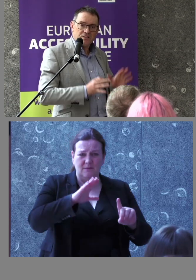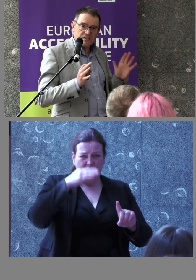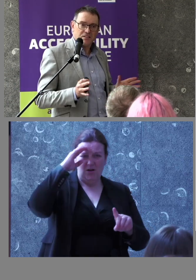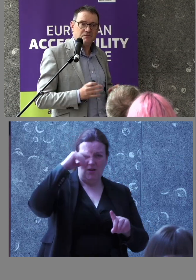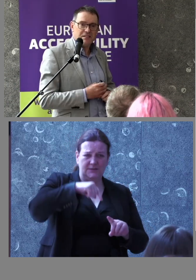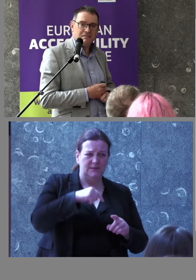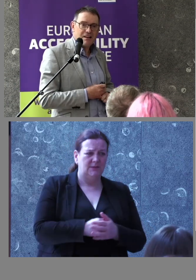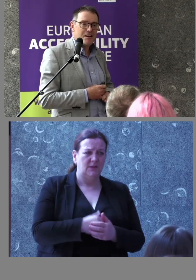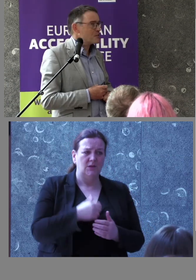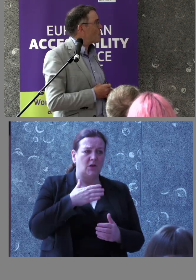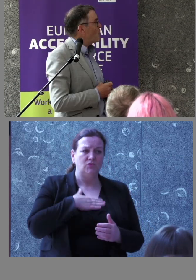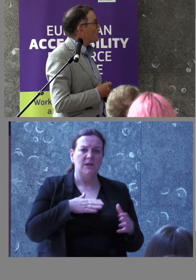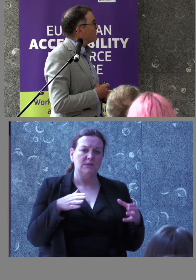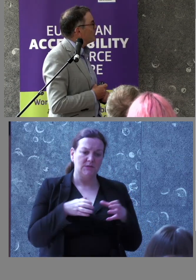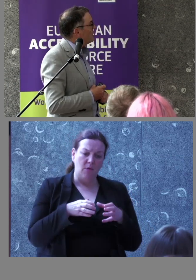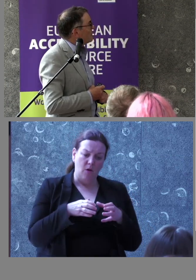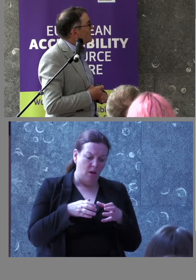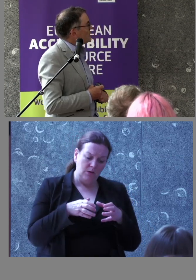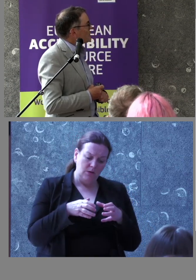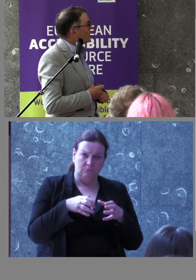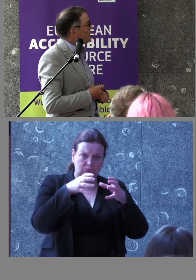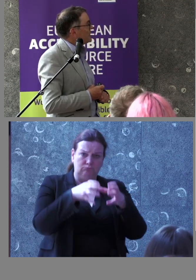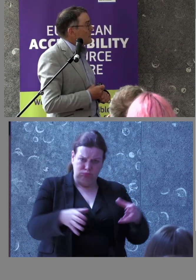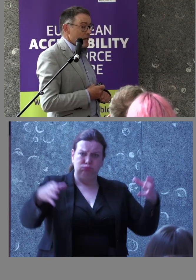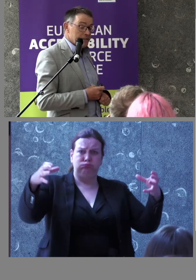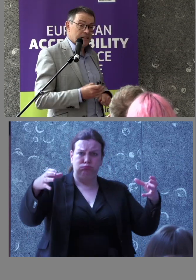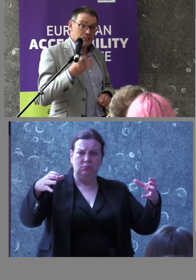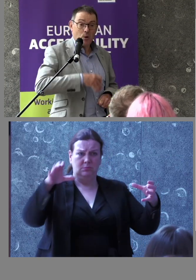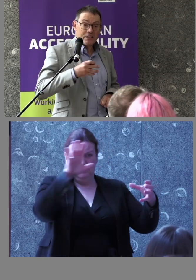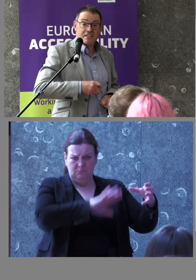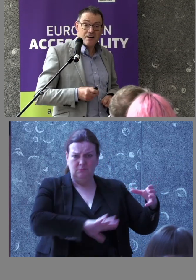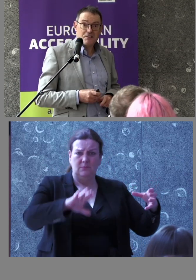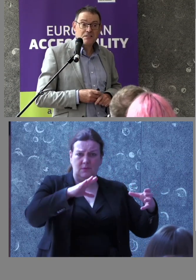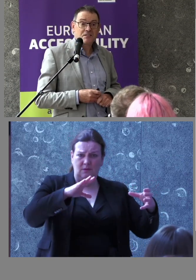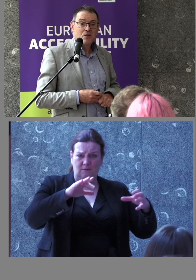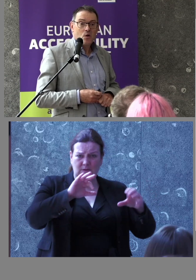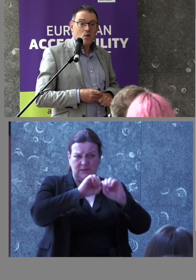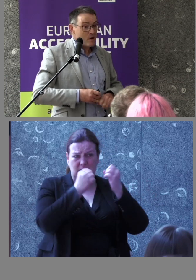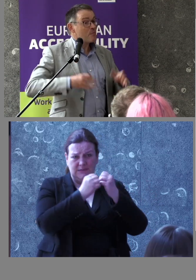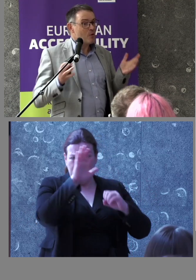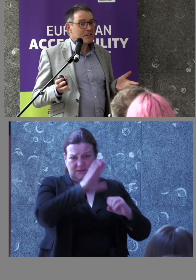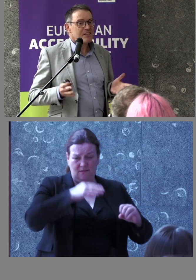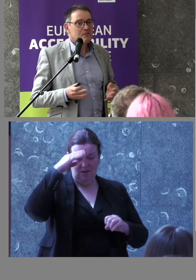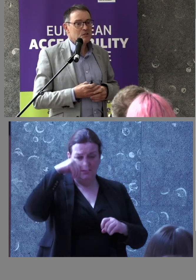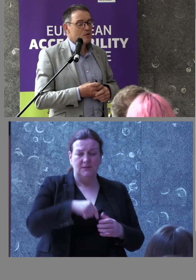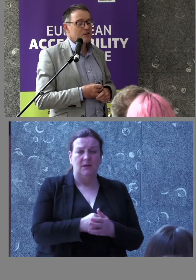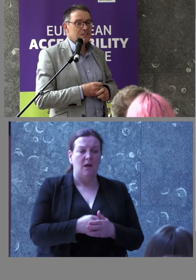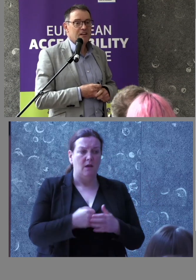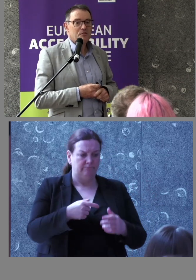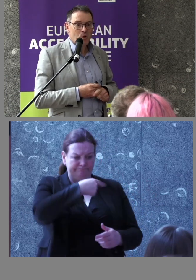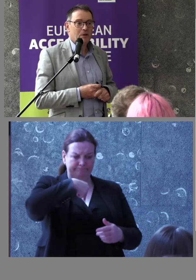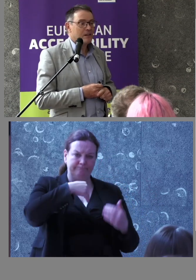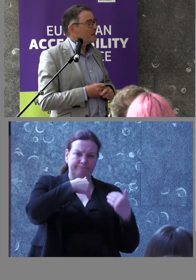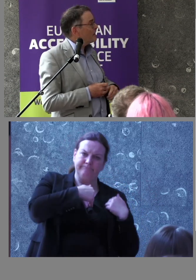over 1 million people. And therefore it's not a small group of people. It's a very large cohort